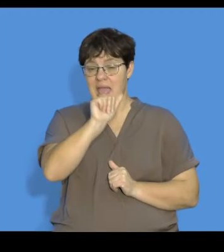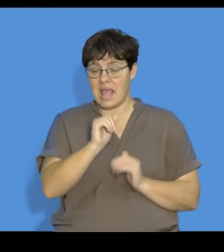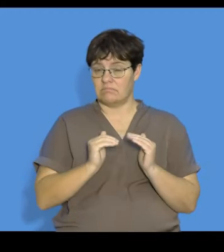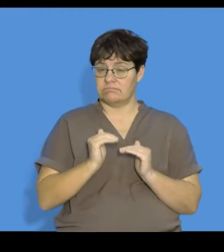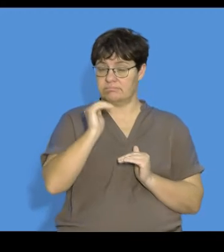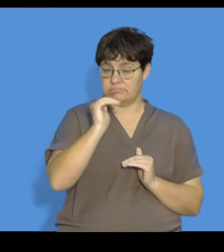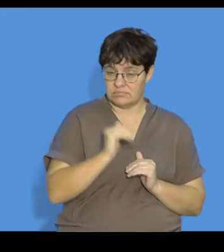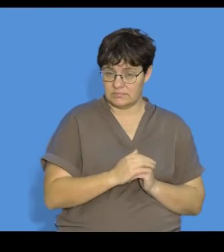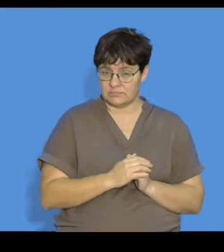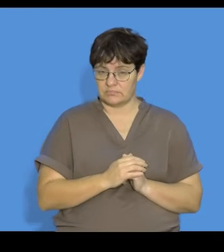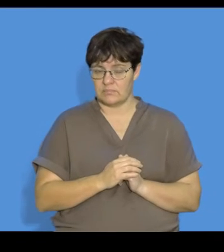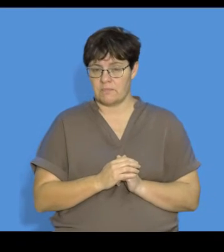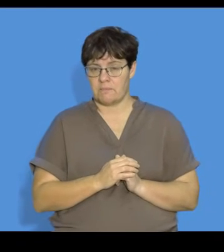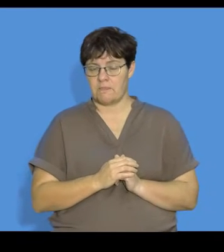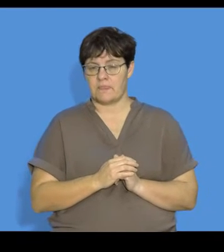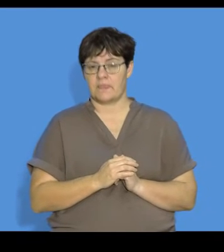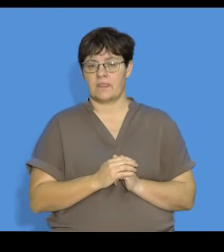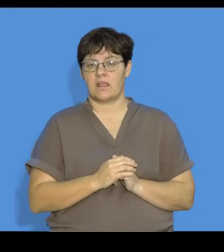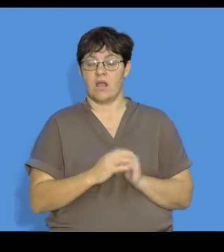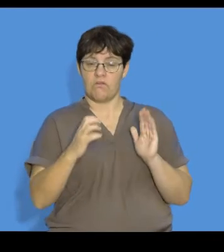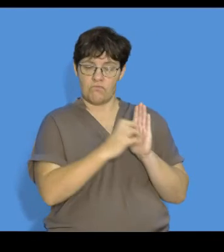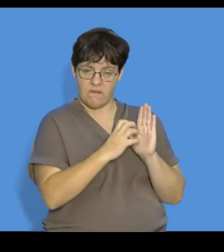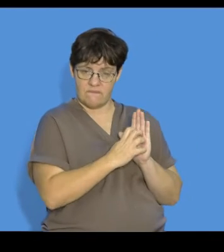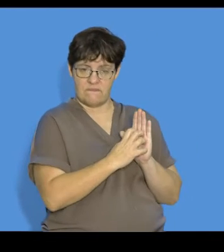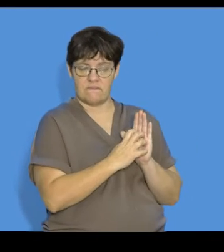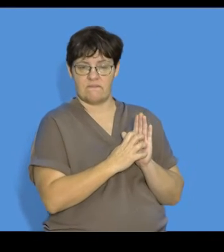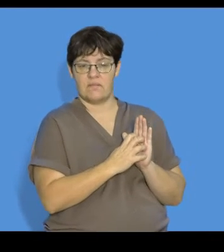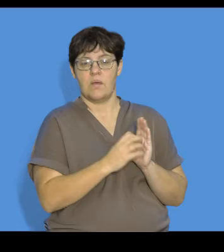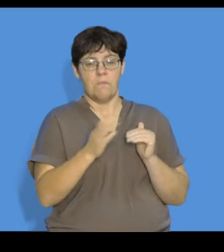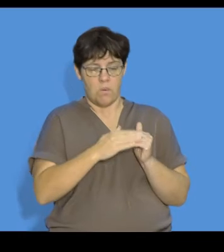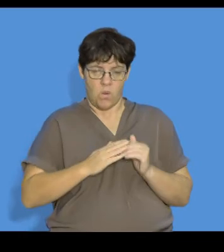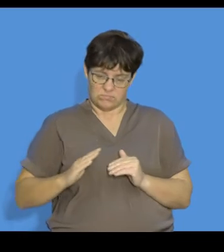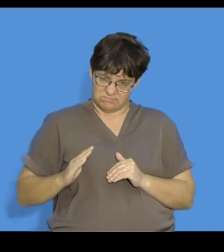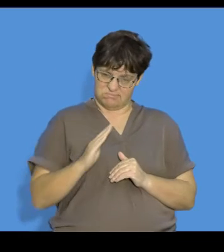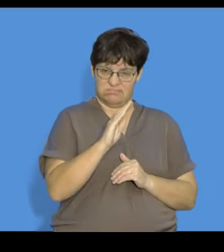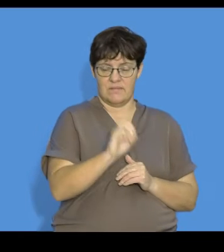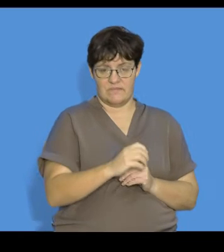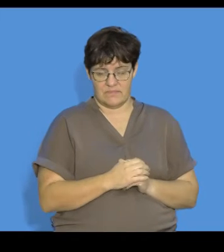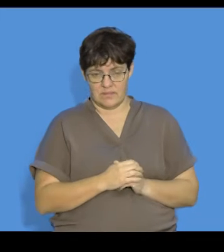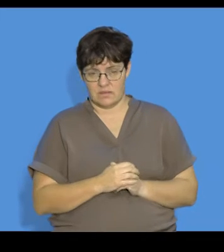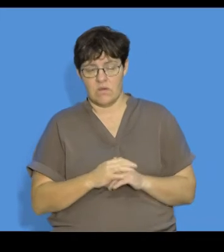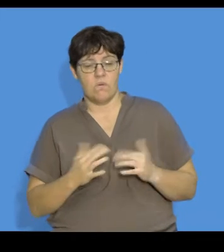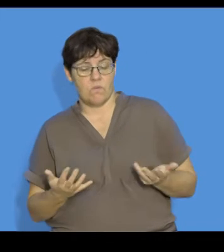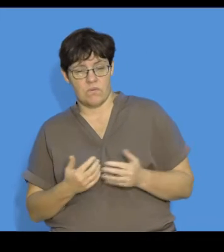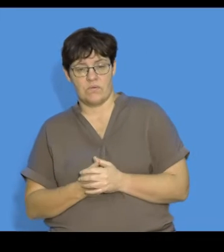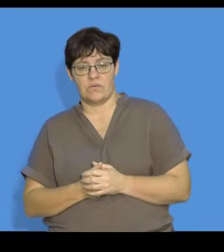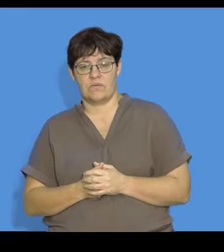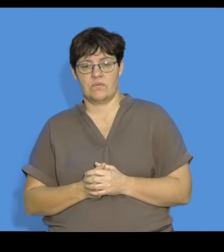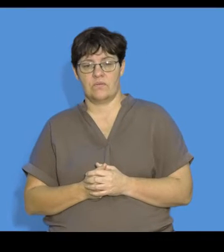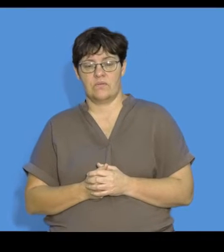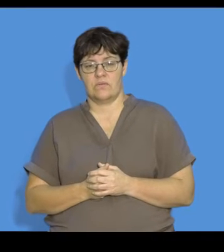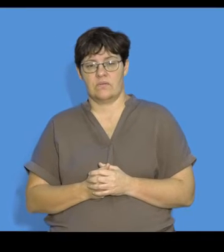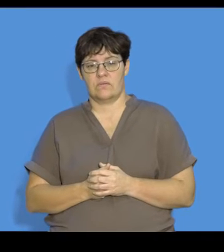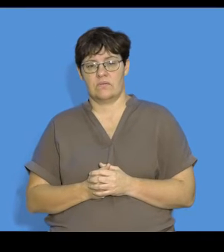the graph is also becoming more steeper, right? Or it becomes a bit